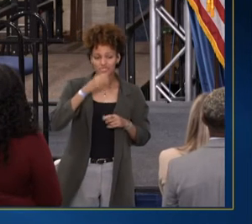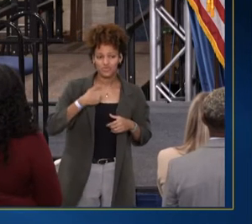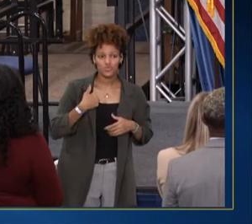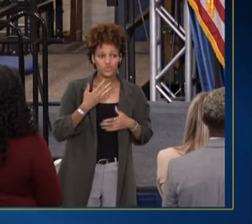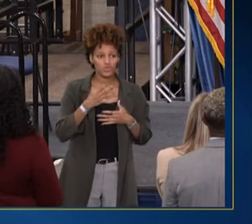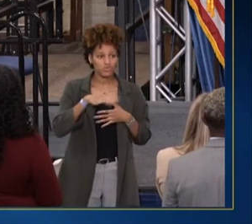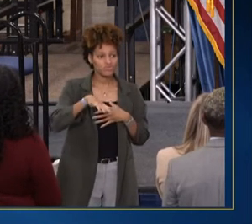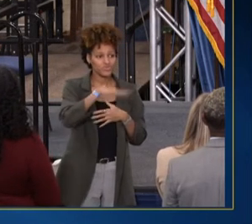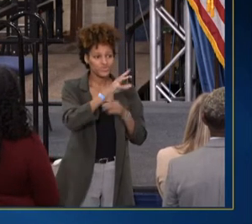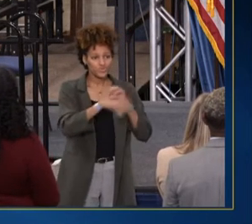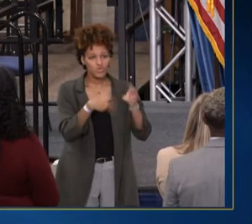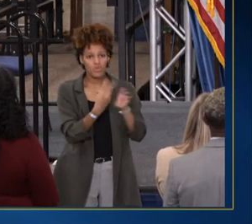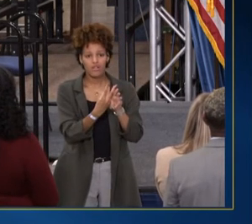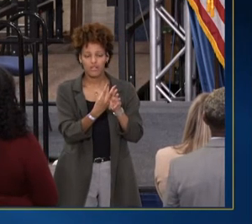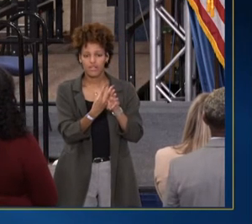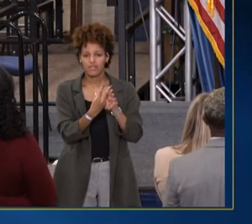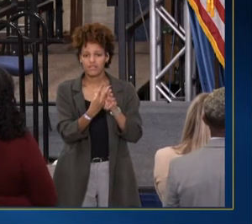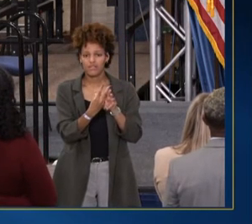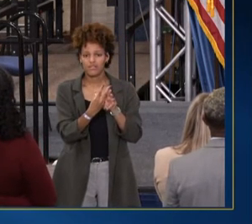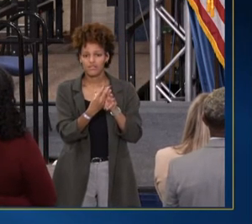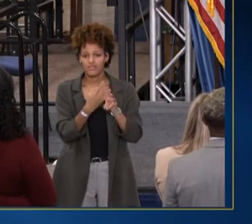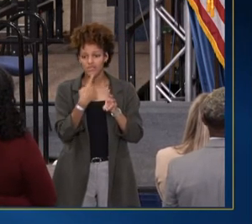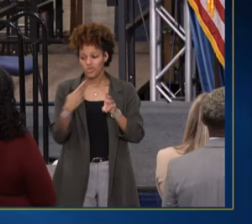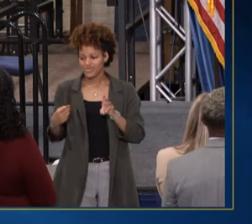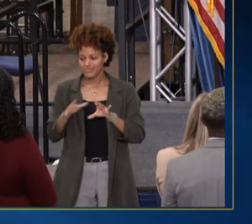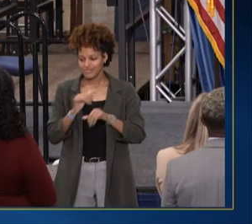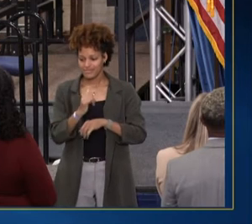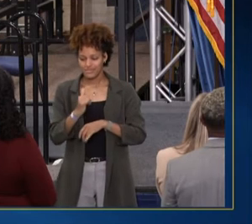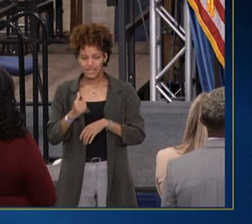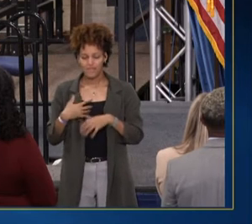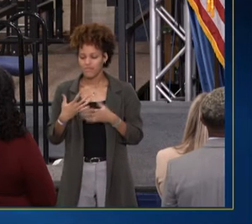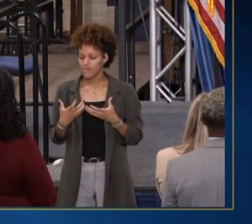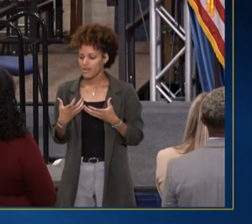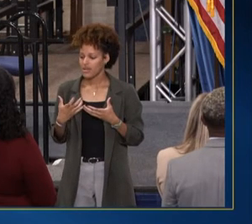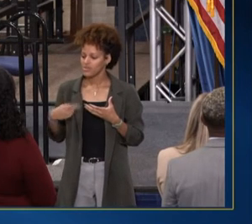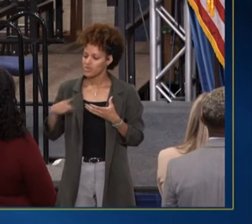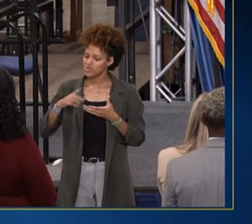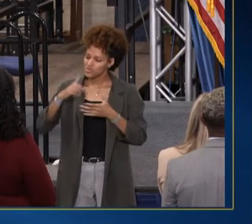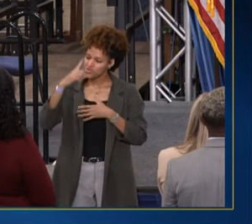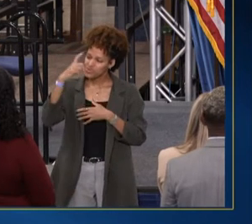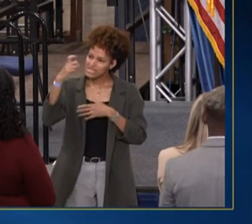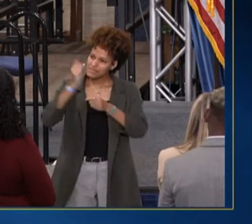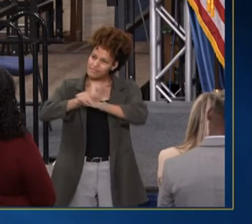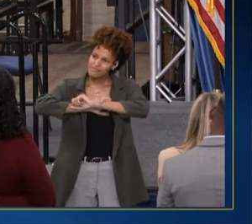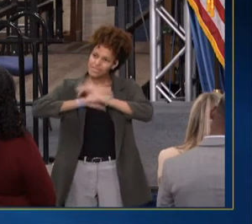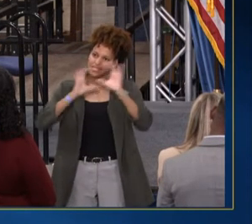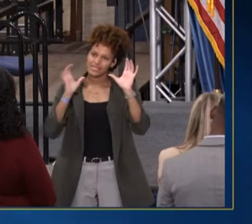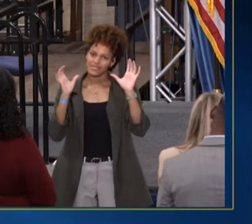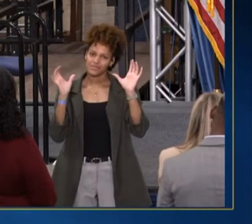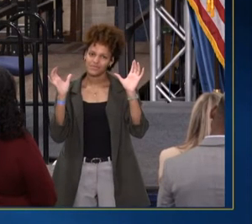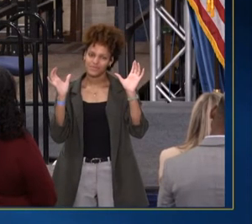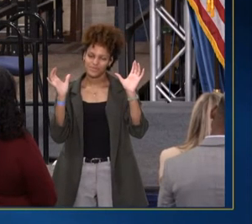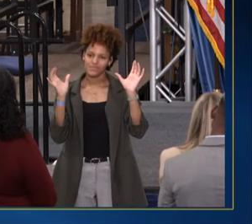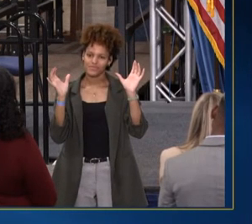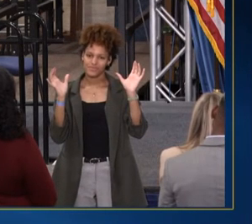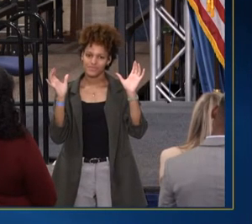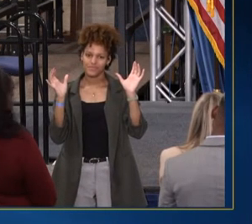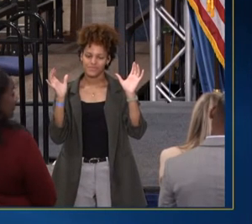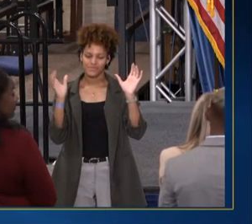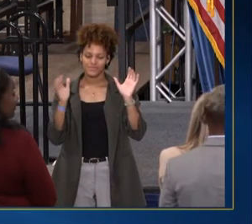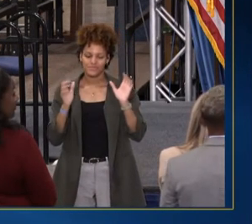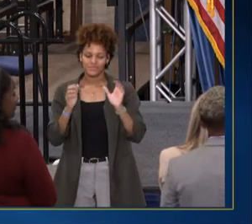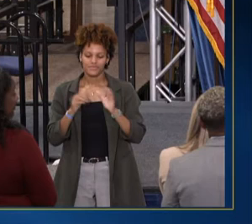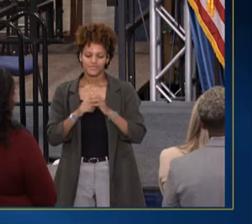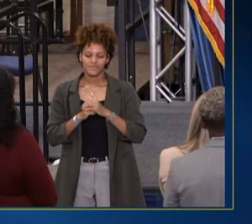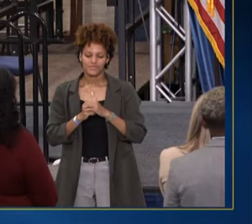there, is that I want them to dream big. I want them to be able